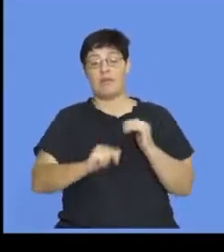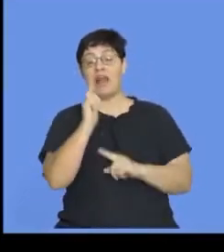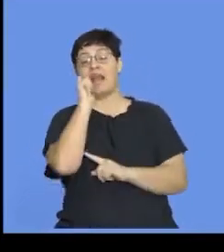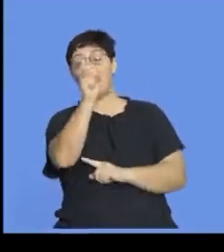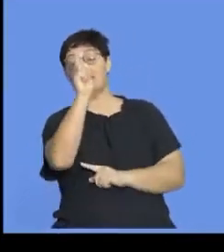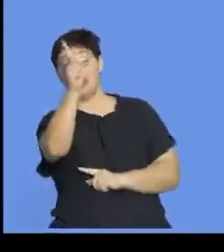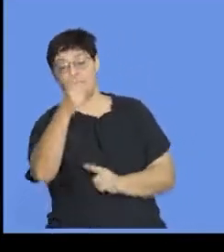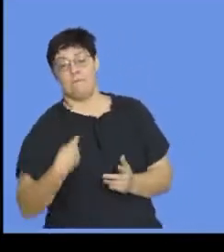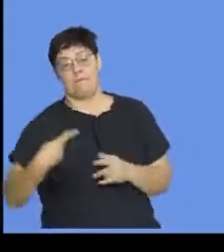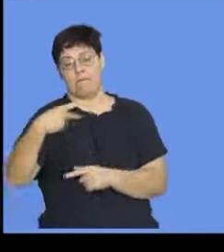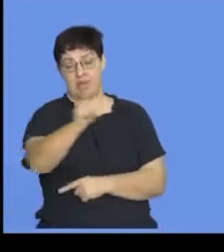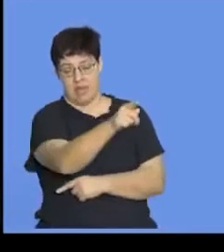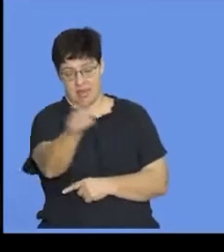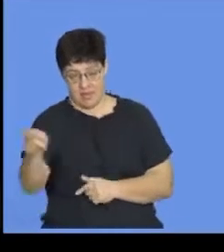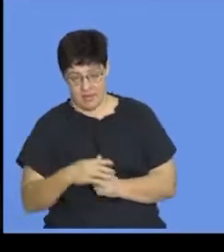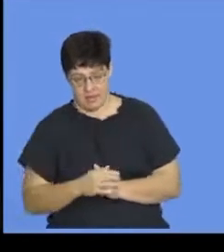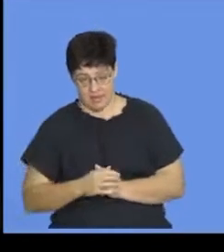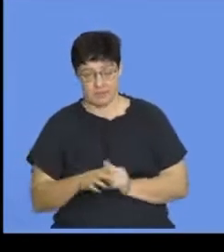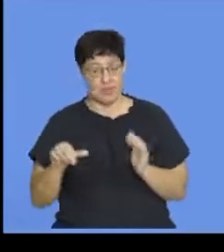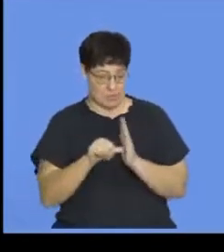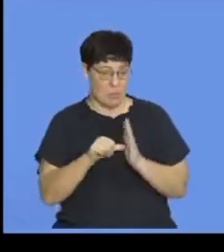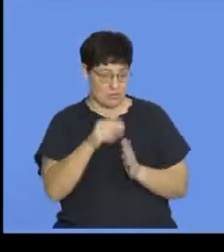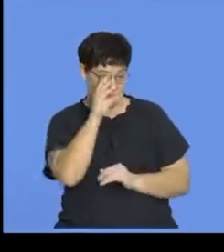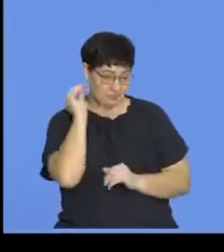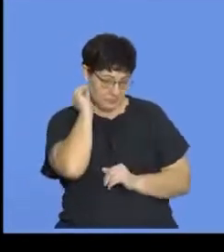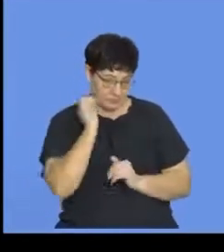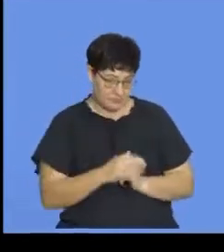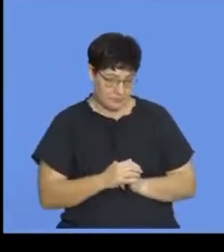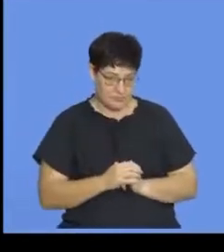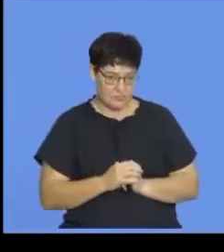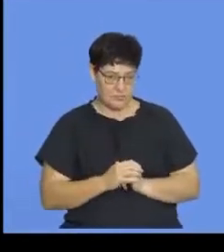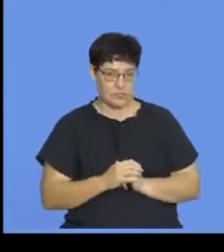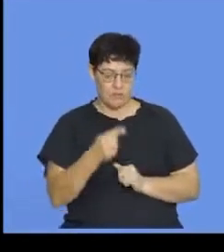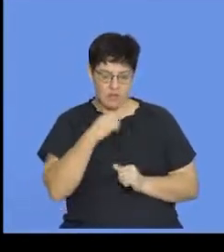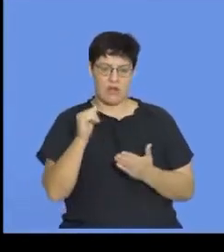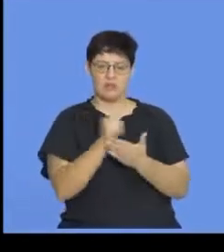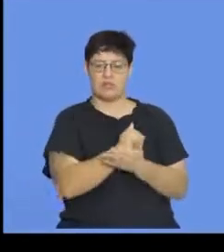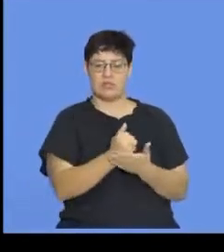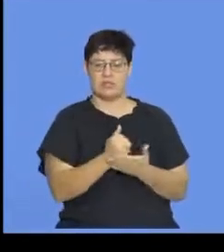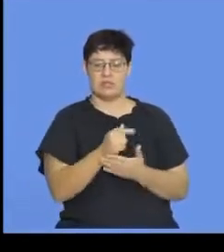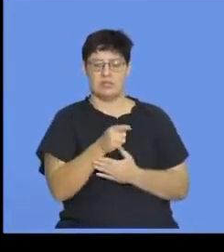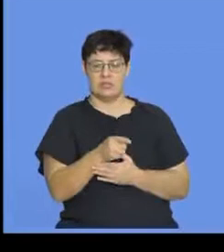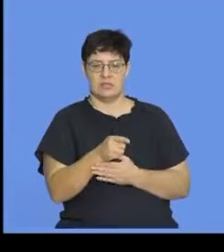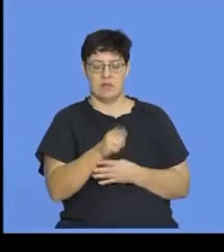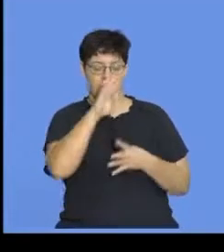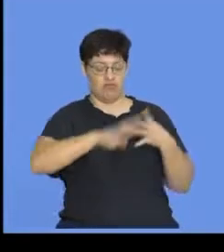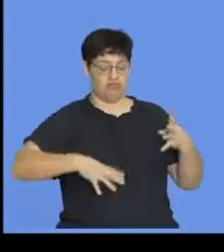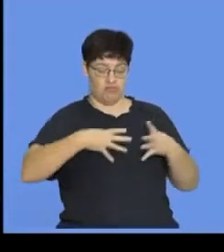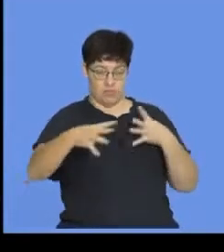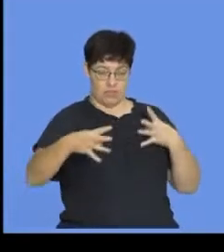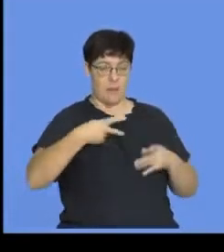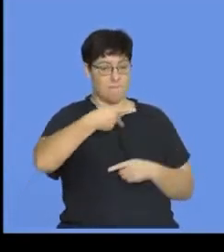Okay? That's important. So if we look at our creditors schedule here, payment